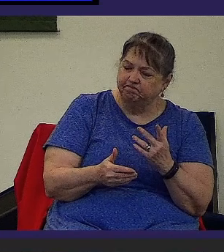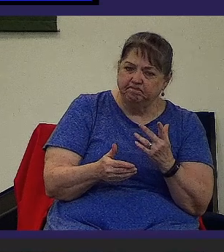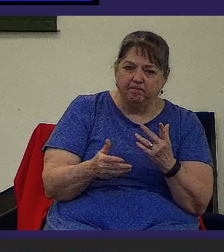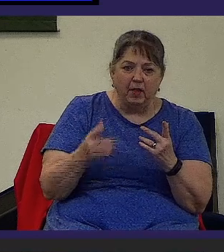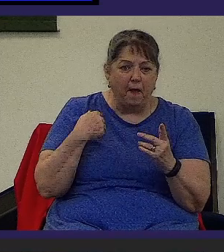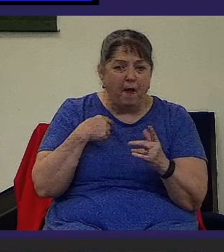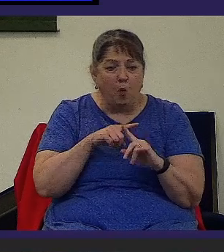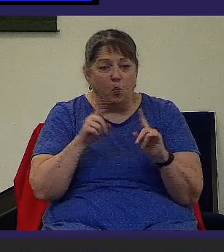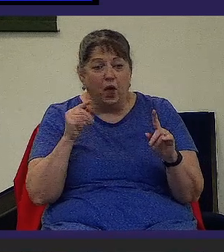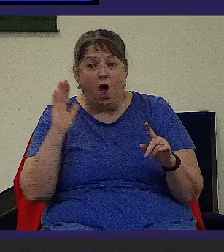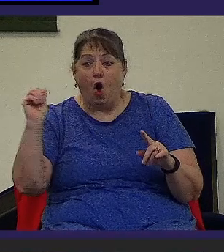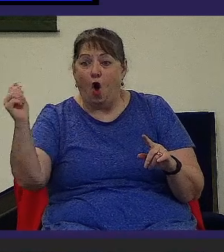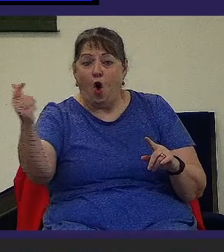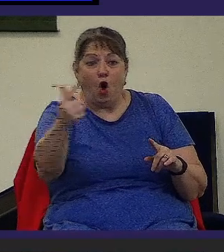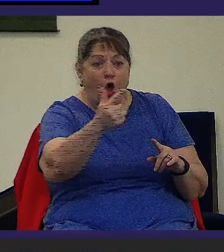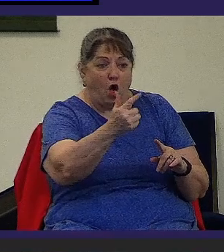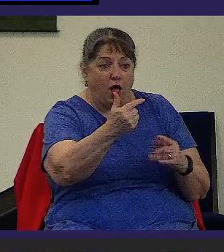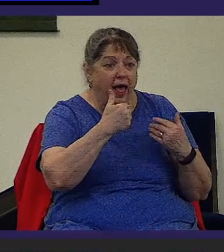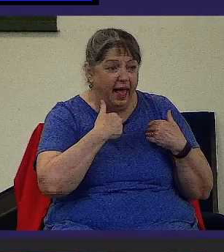have goals